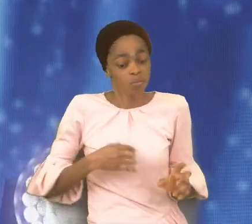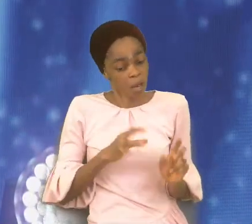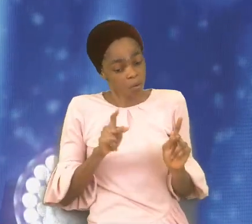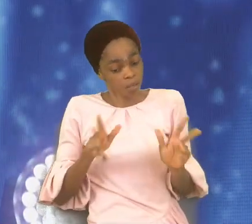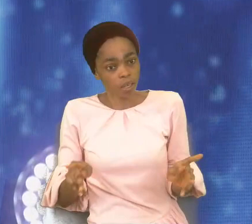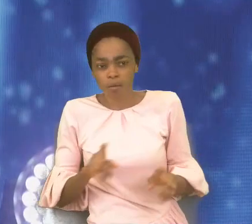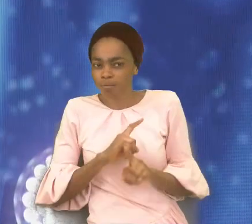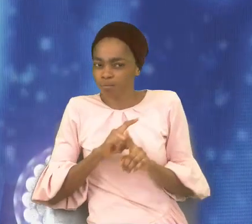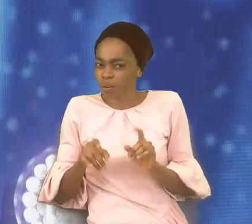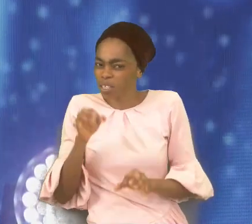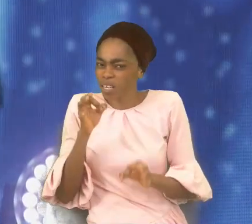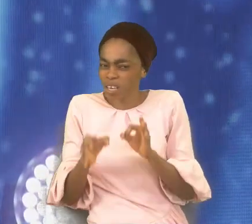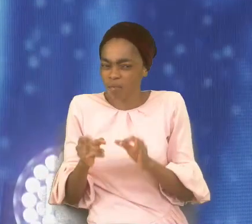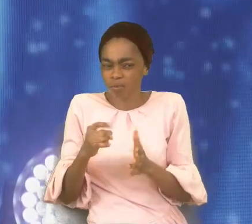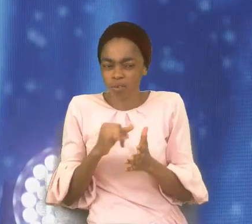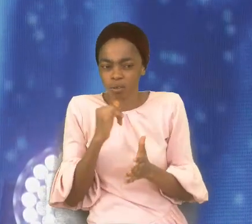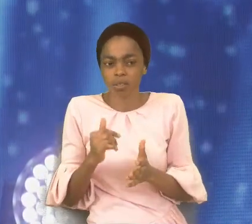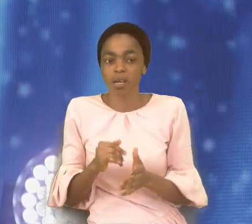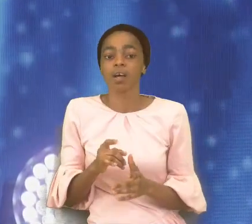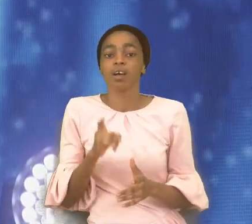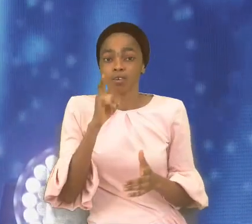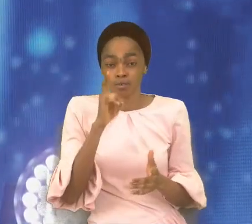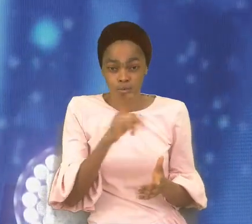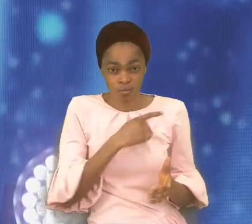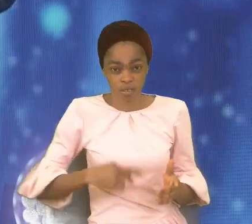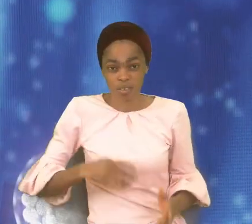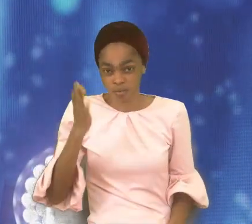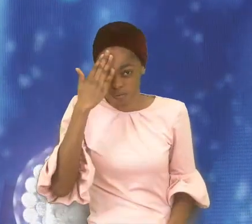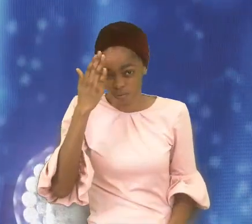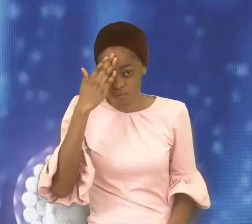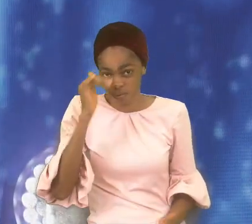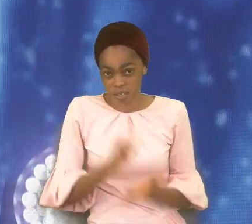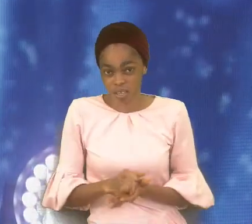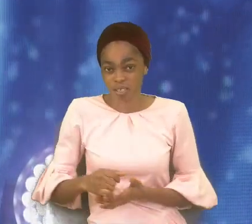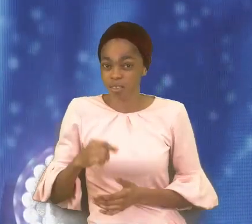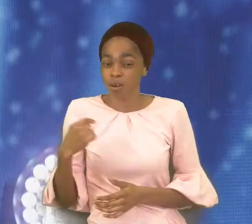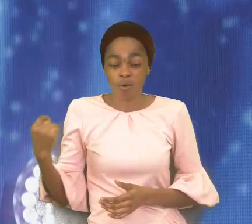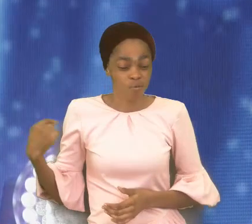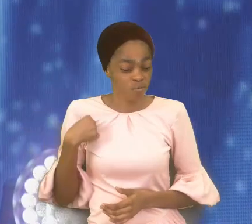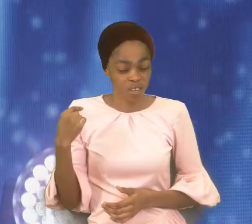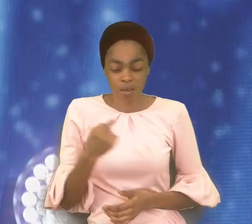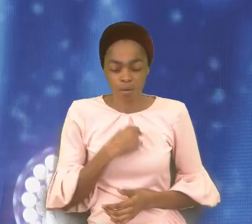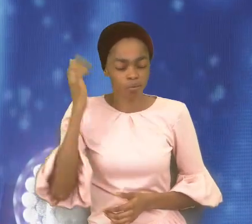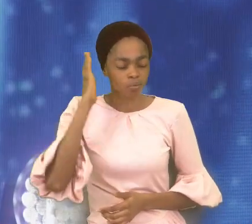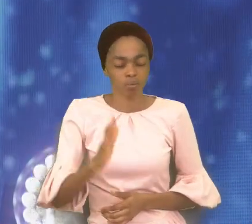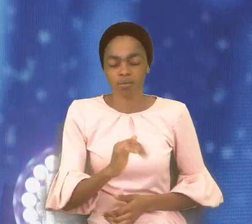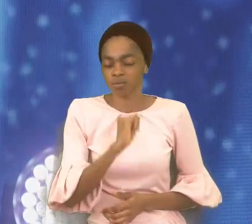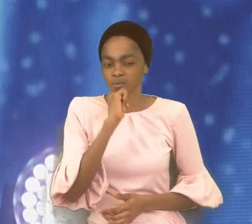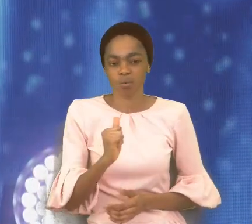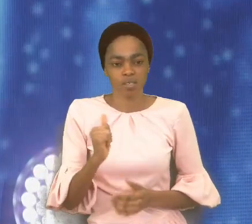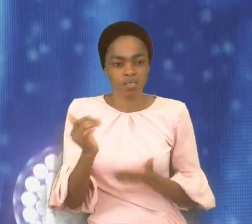will not serve thy gods, nor worship the golden image which